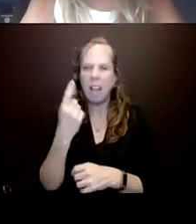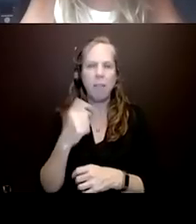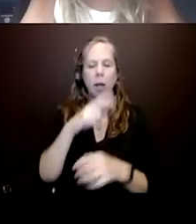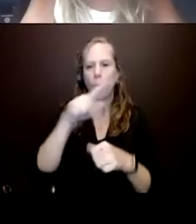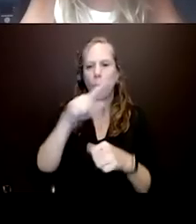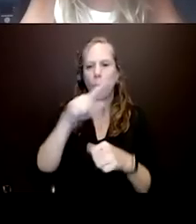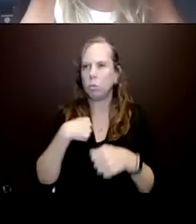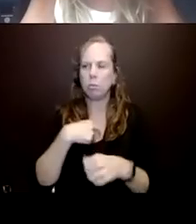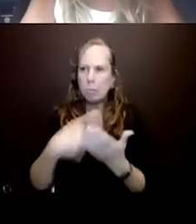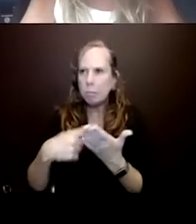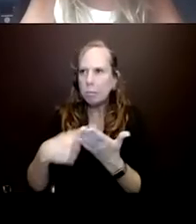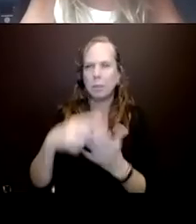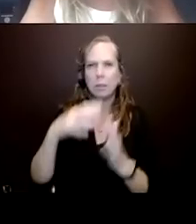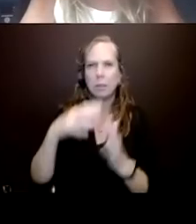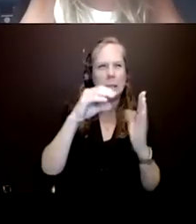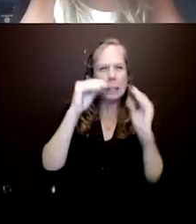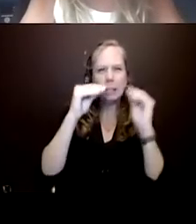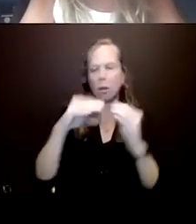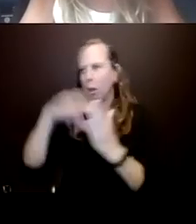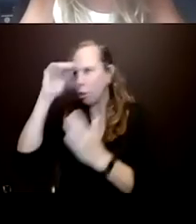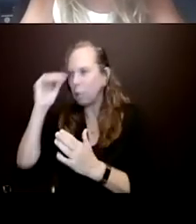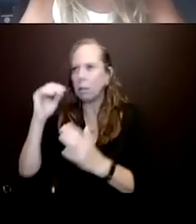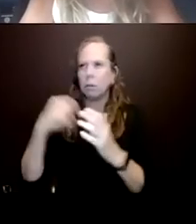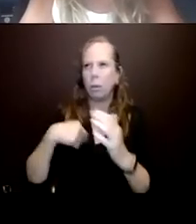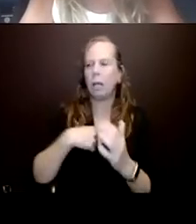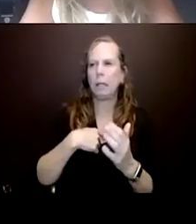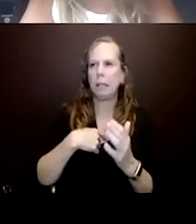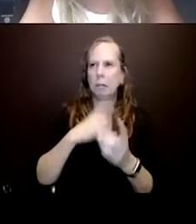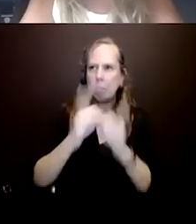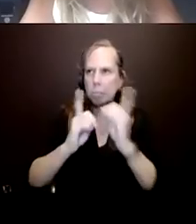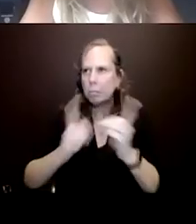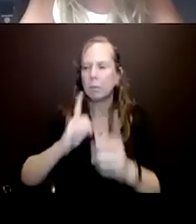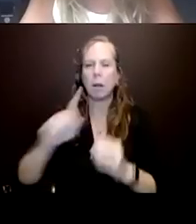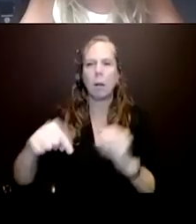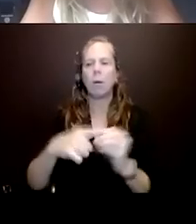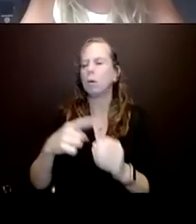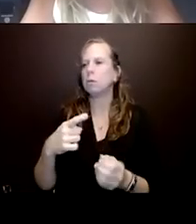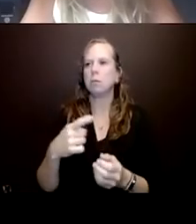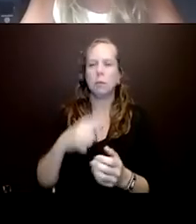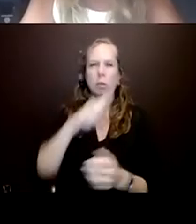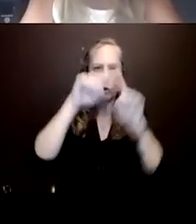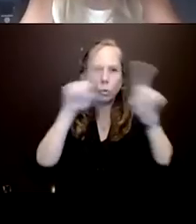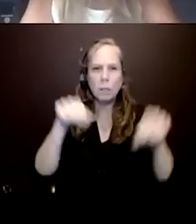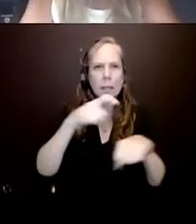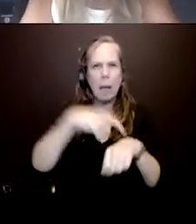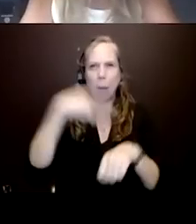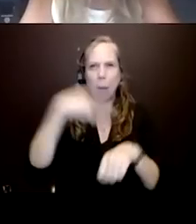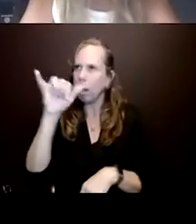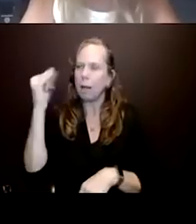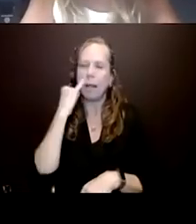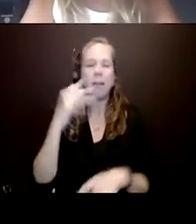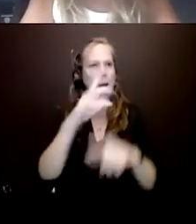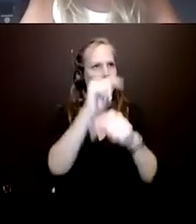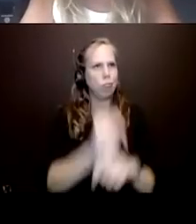and learning, really dialoguing about what screen time would look like if we went through our traditional